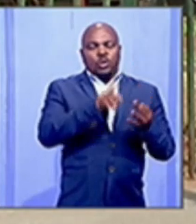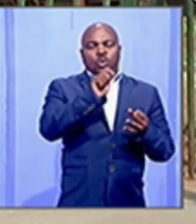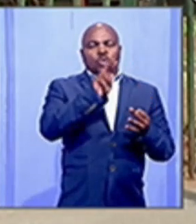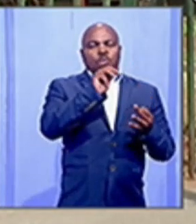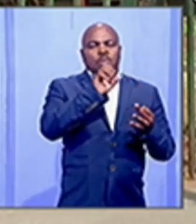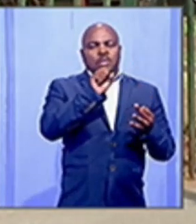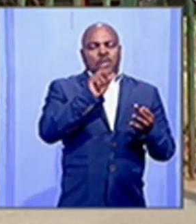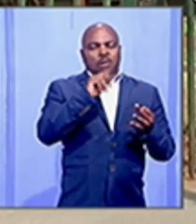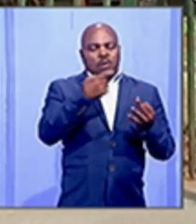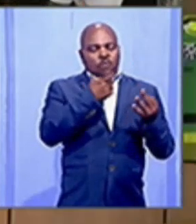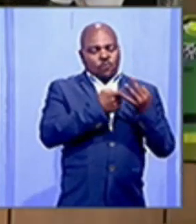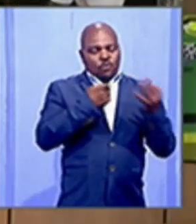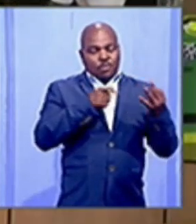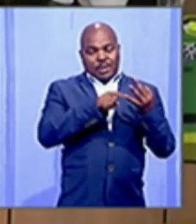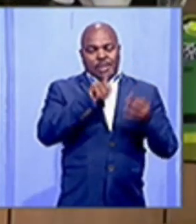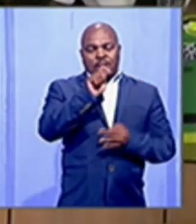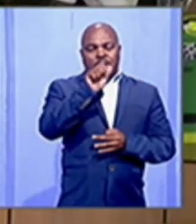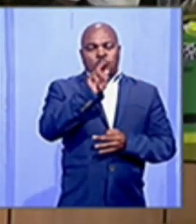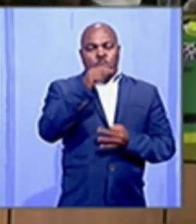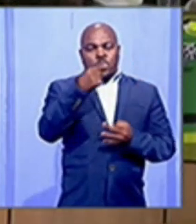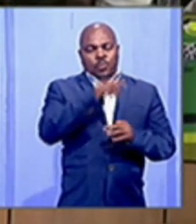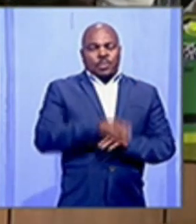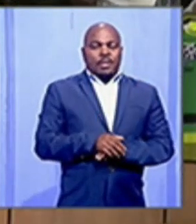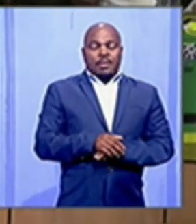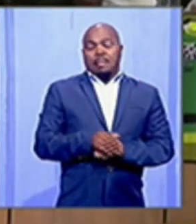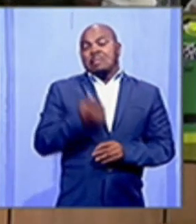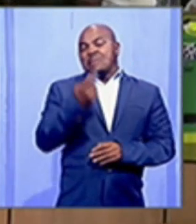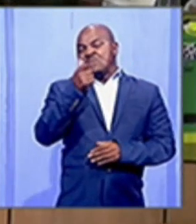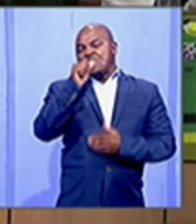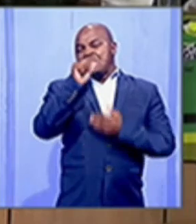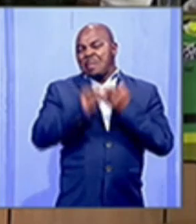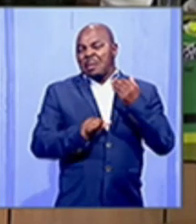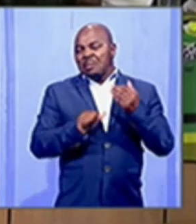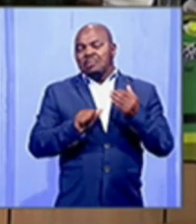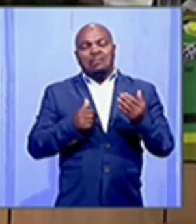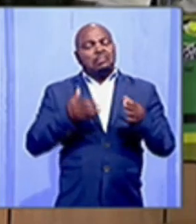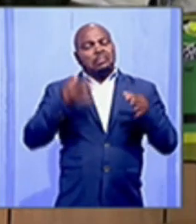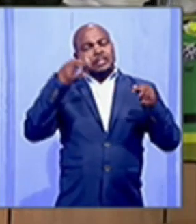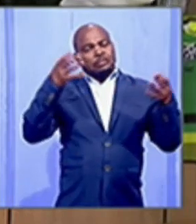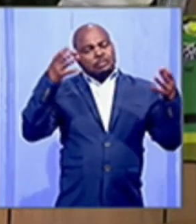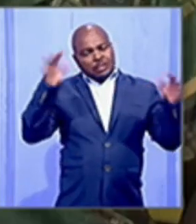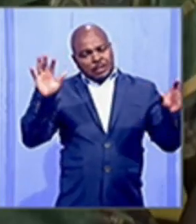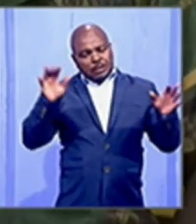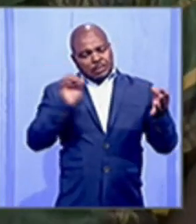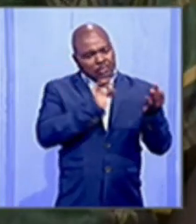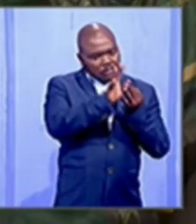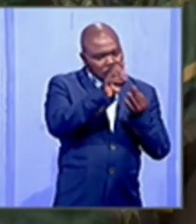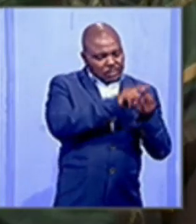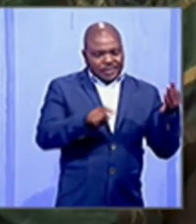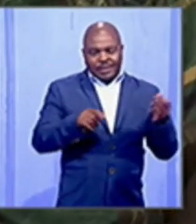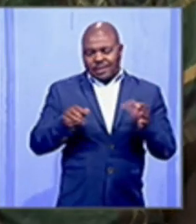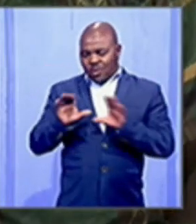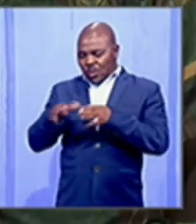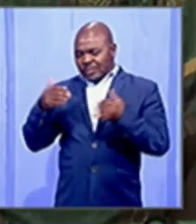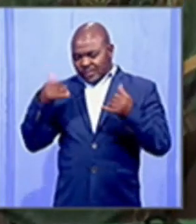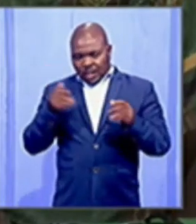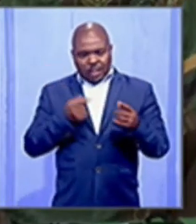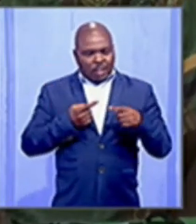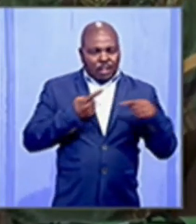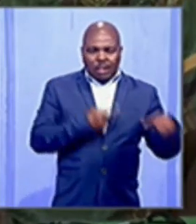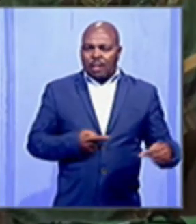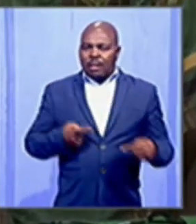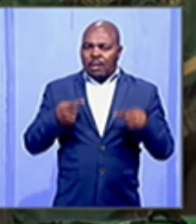masepala Greater Taung. Dibeke di le mmalwa fa e sa le fa morago ga tshwetso eno lekoko le santse le ka go samagana le ntlha eno sentle gore e